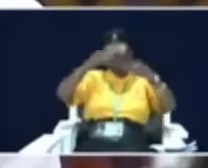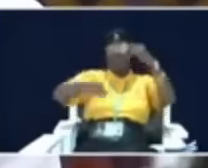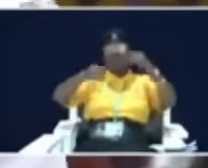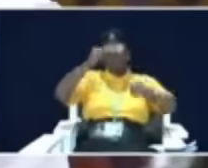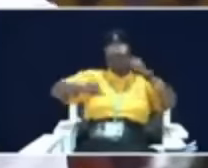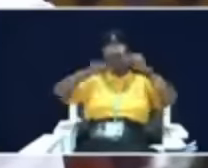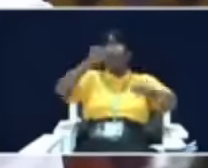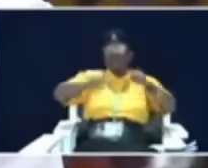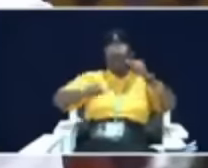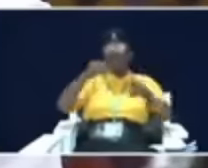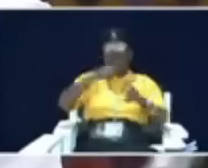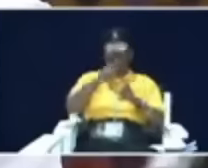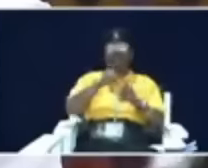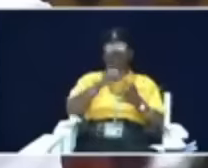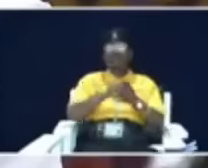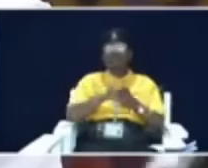And yet,